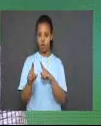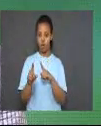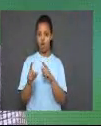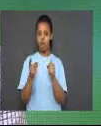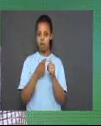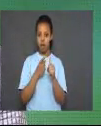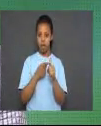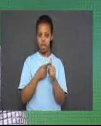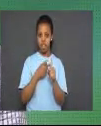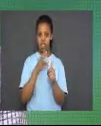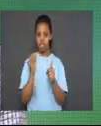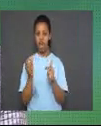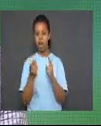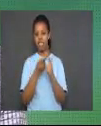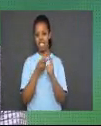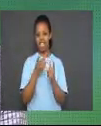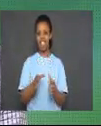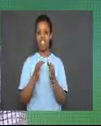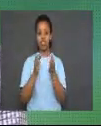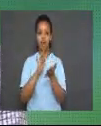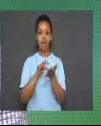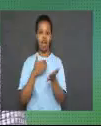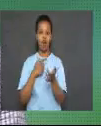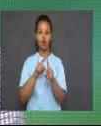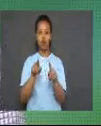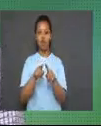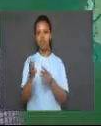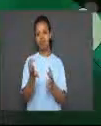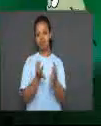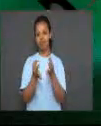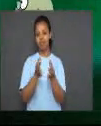between primary and secondary succession.